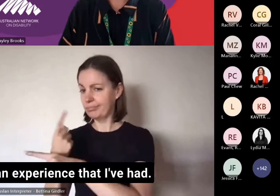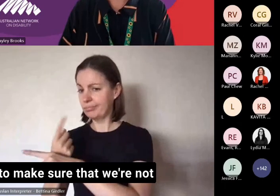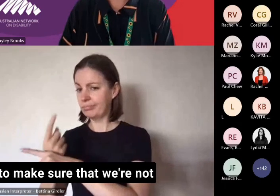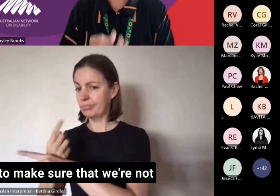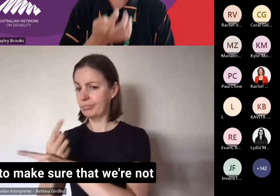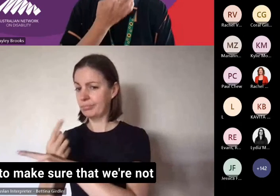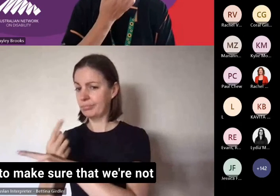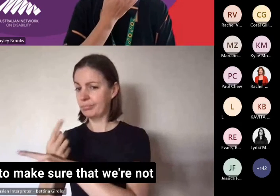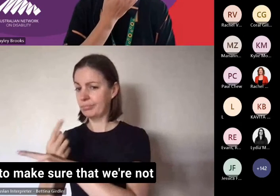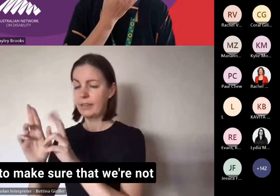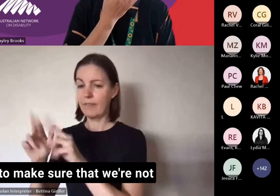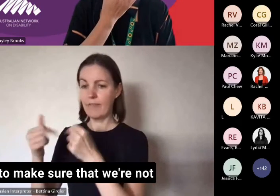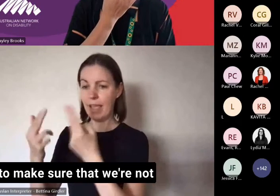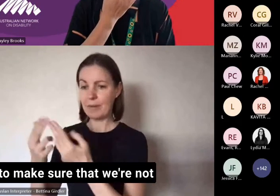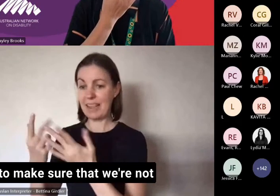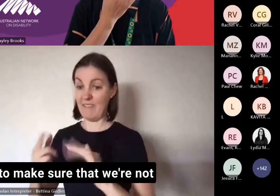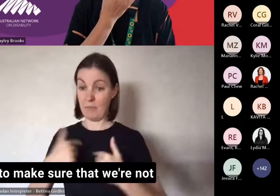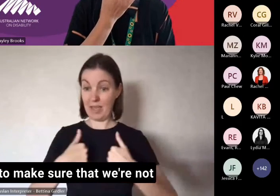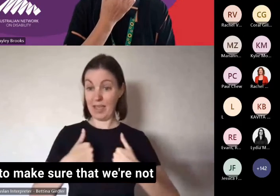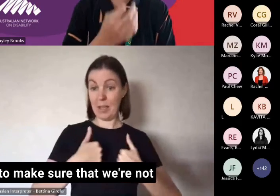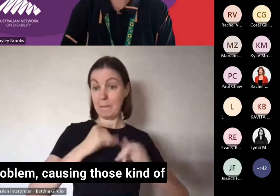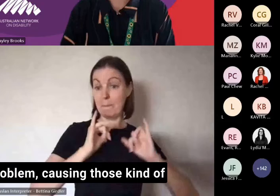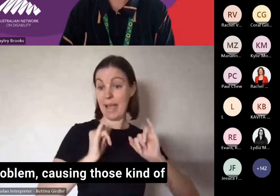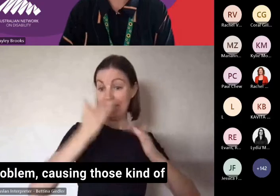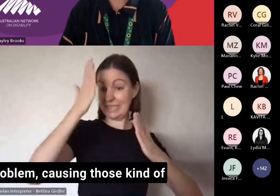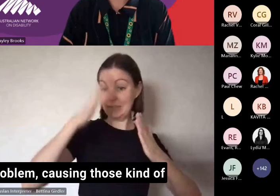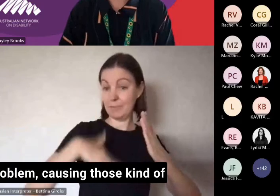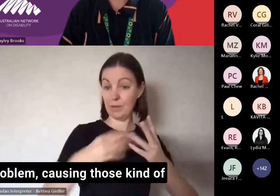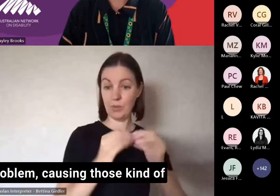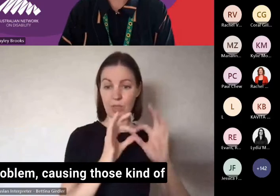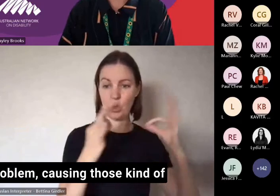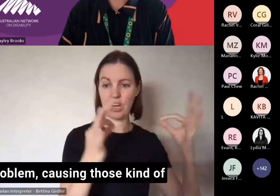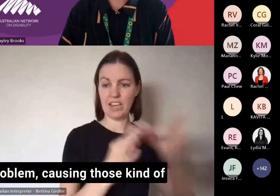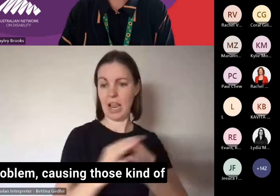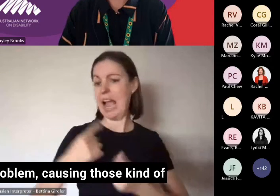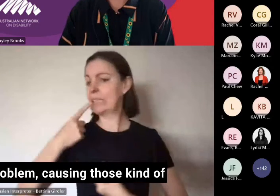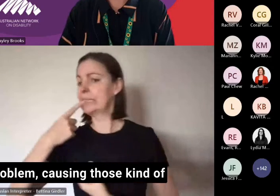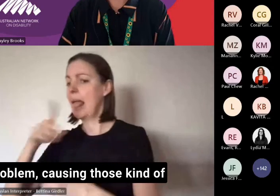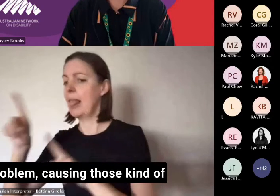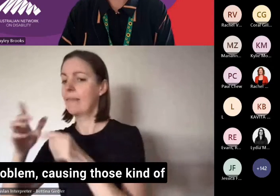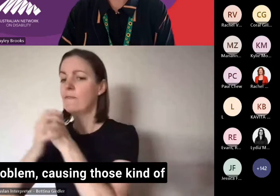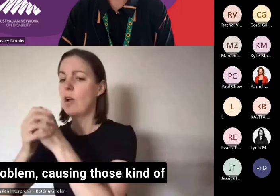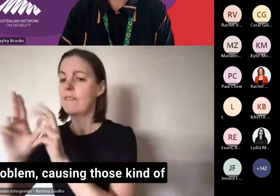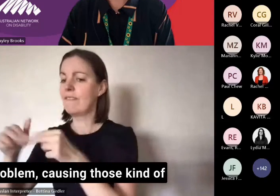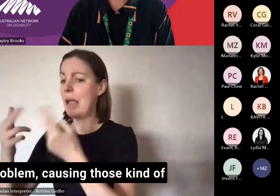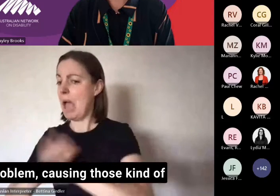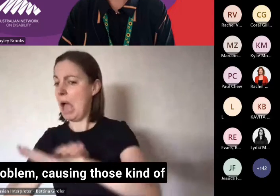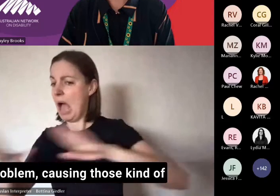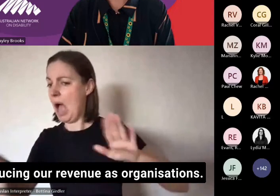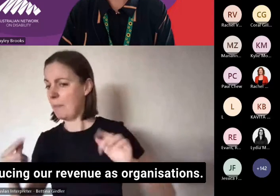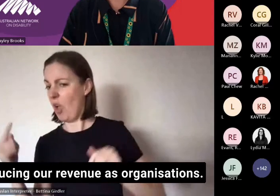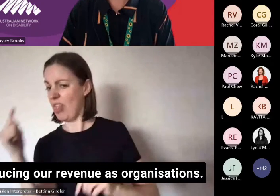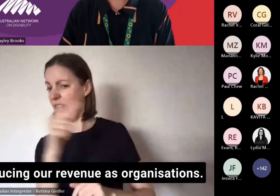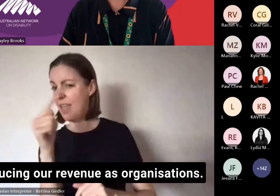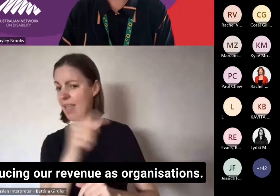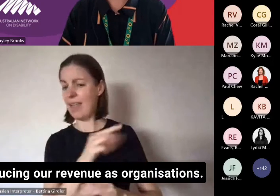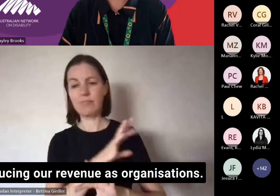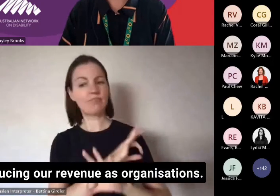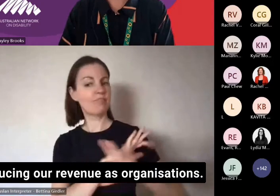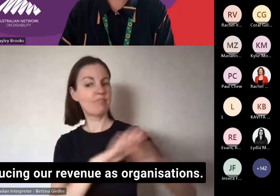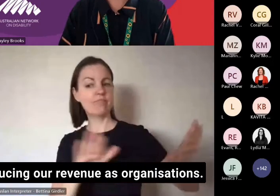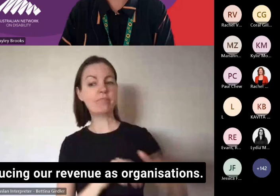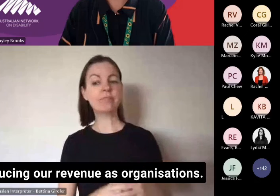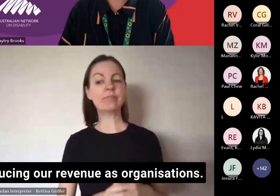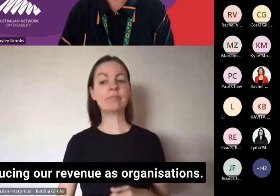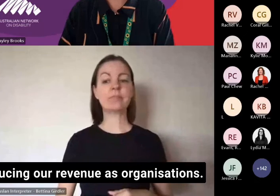had. So really wanting to make sure that we're not being part of that that problem, causing those kind of barriers, and then